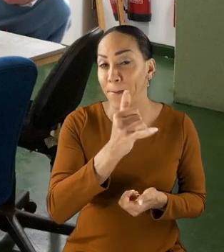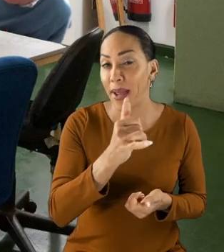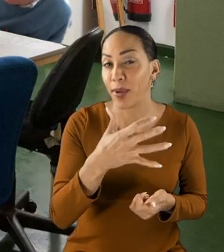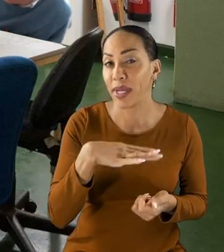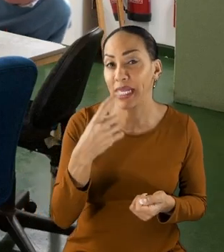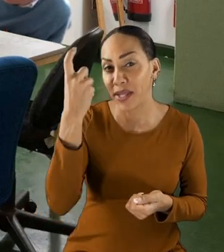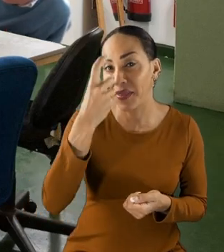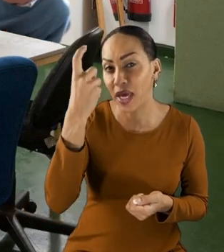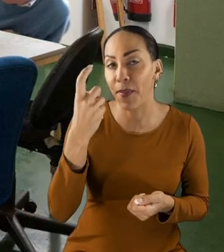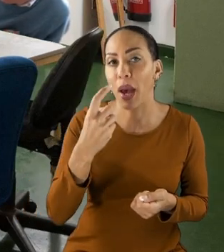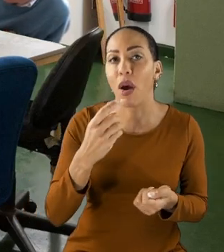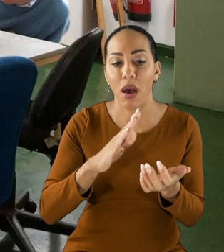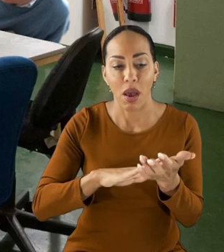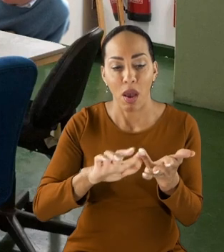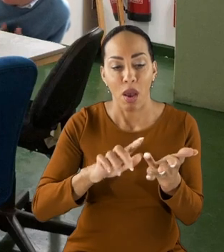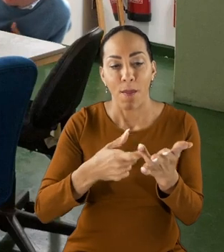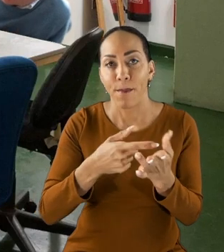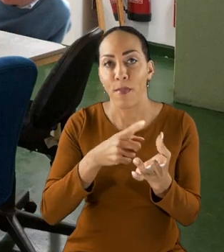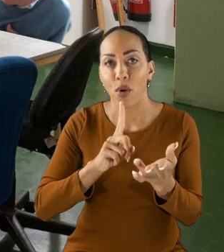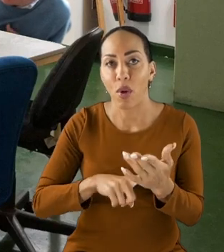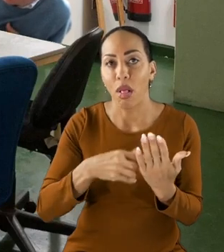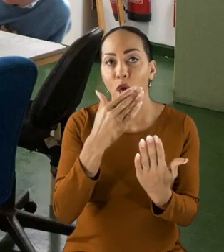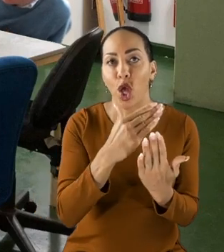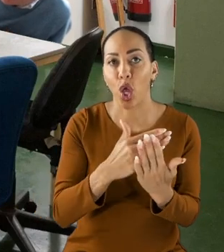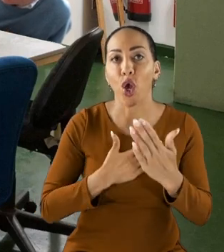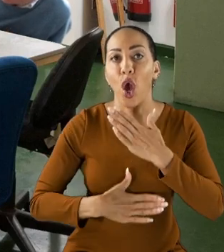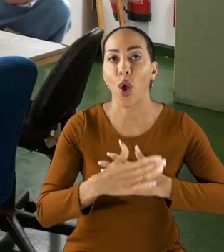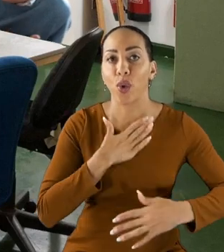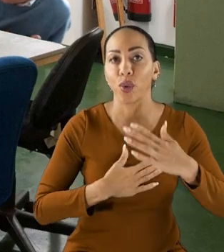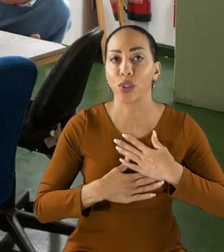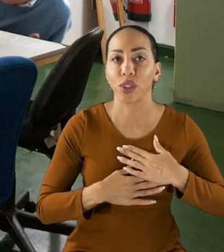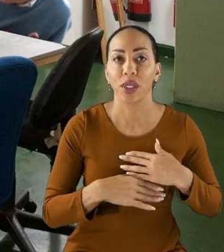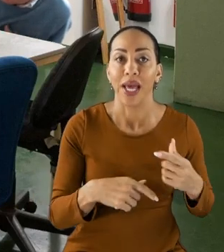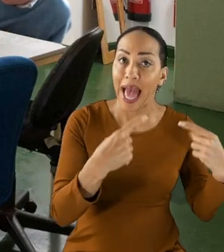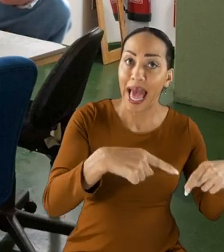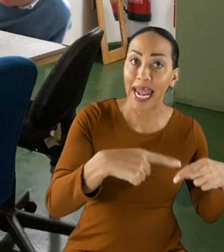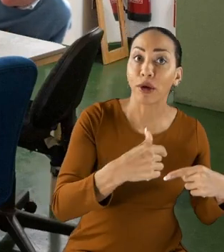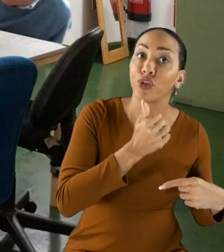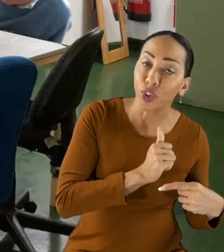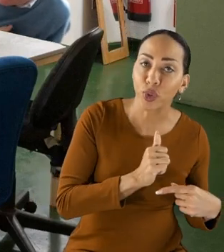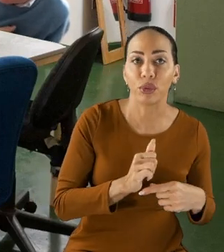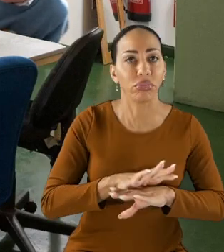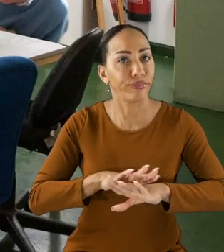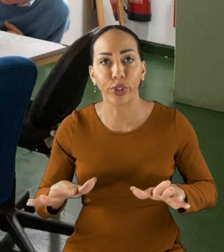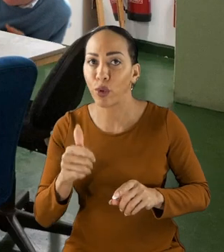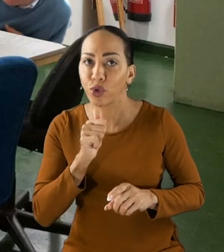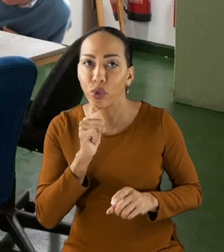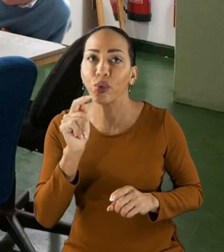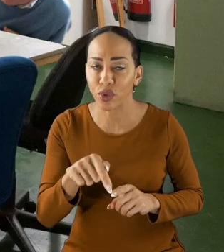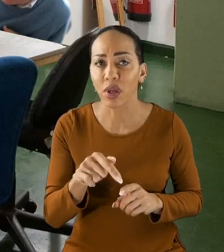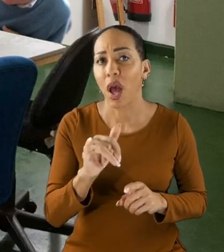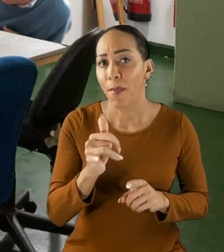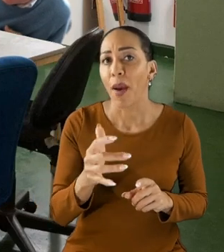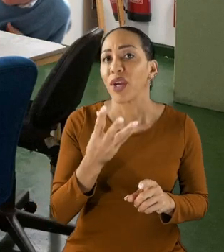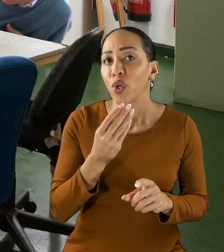moral code that we could develop as part of this, of the do's and don'ts of using this, you know, which I think would be quite useful. I hinted at earlier